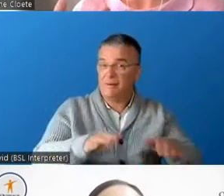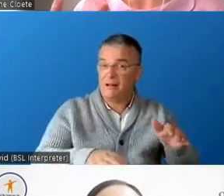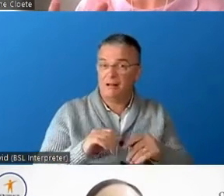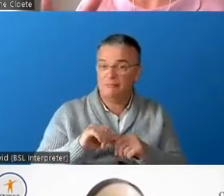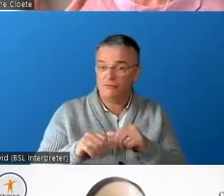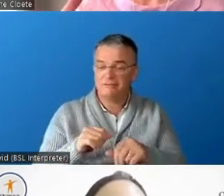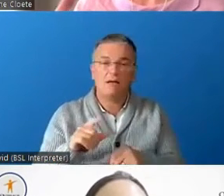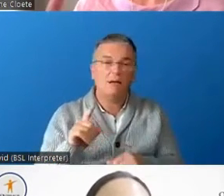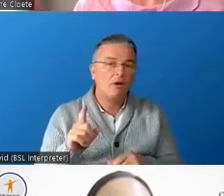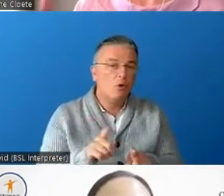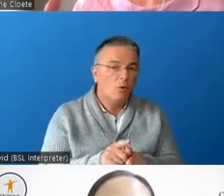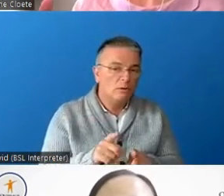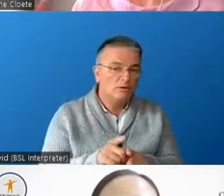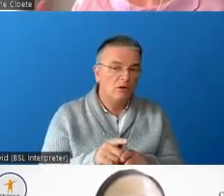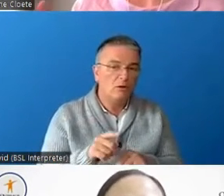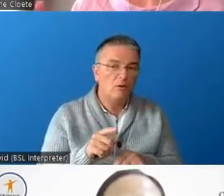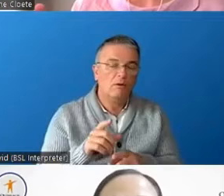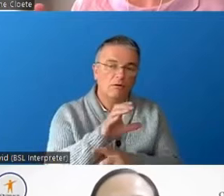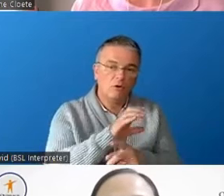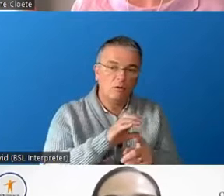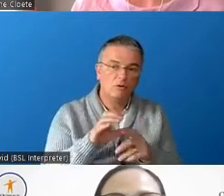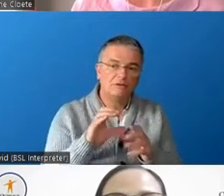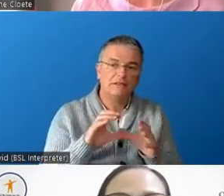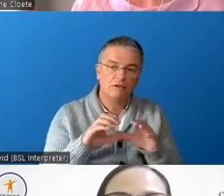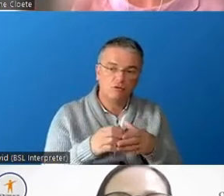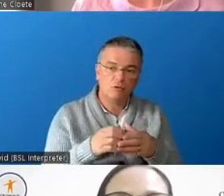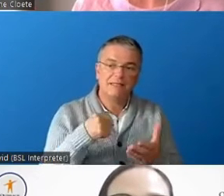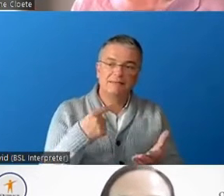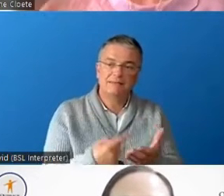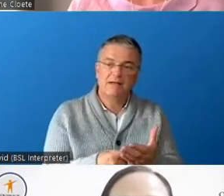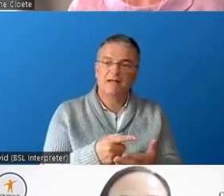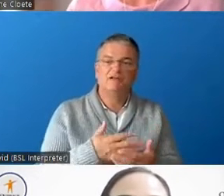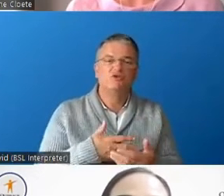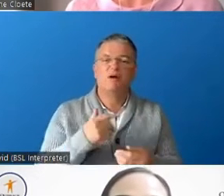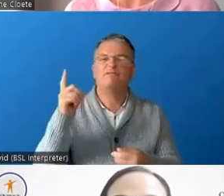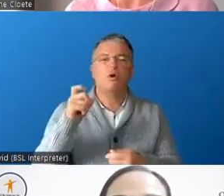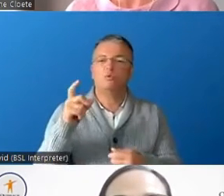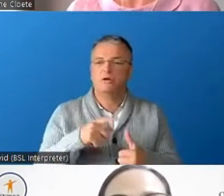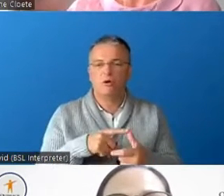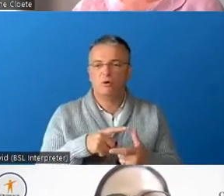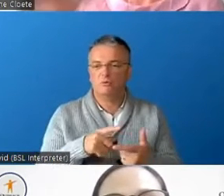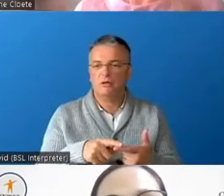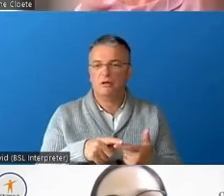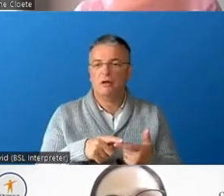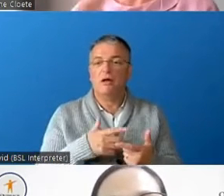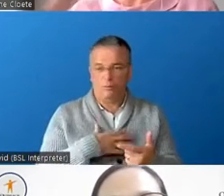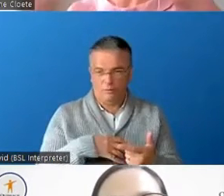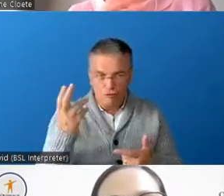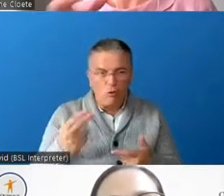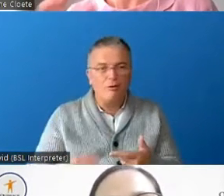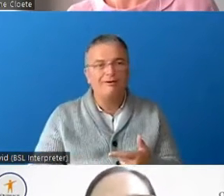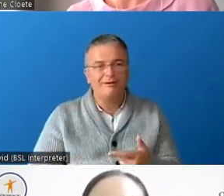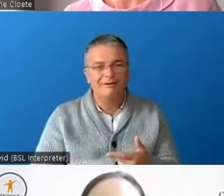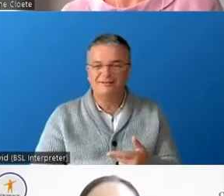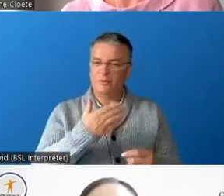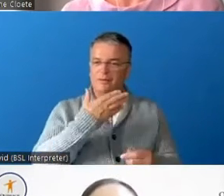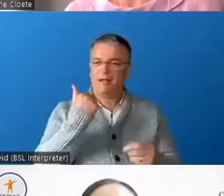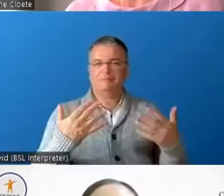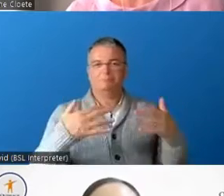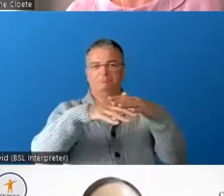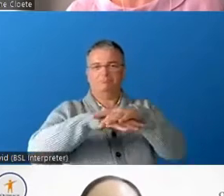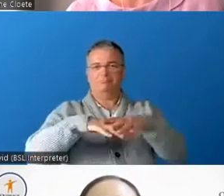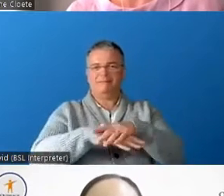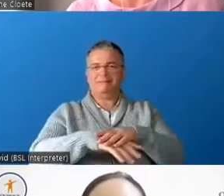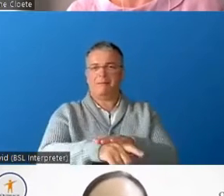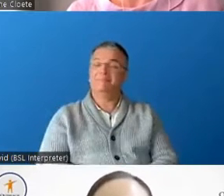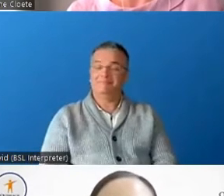he also, the community groups decided that they don't want to take photos, instead they want to draw. And so there was a nice little mashup as